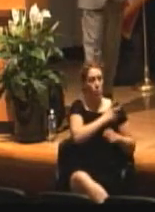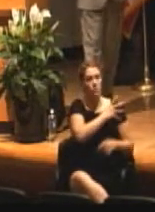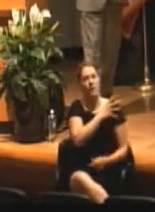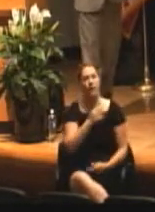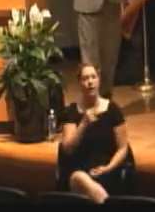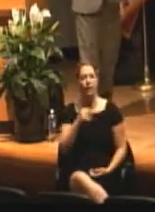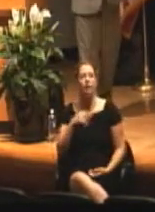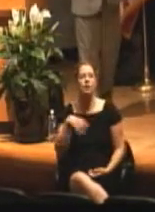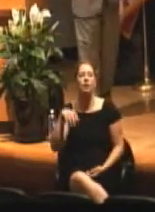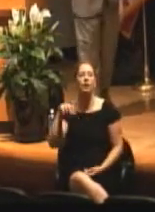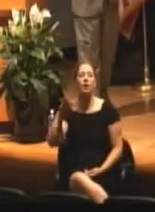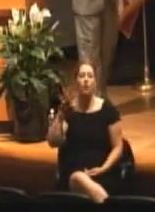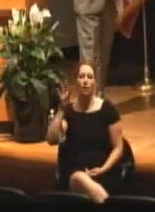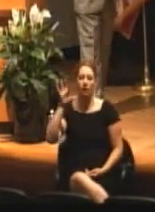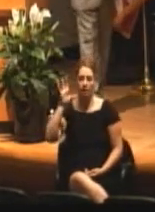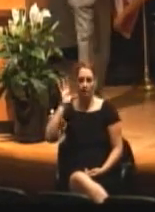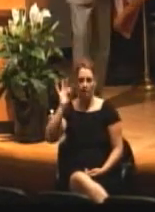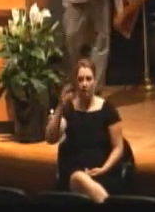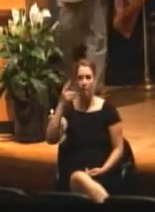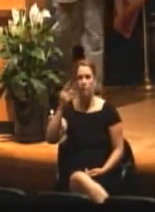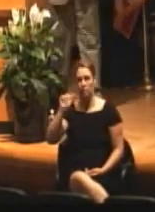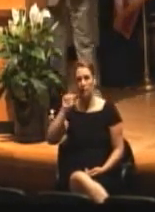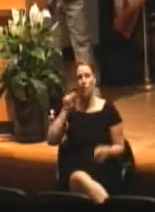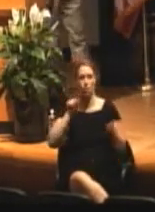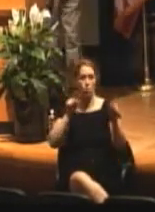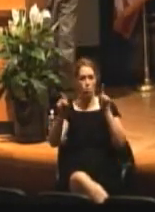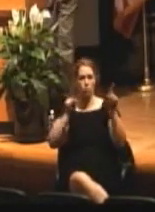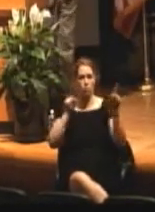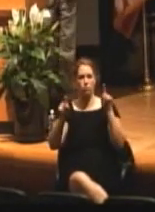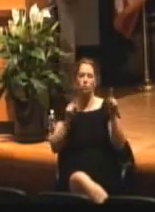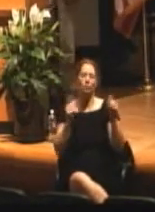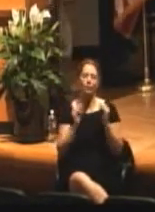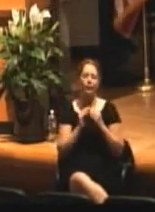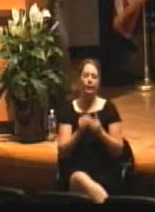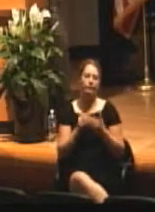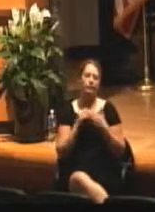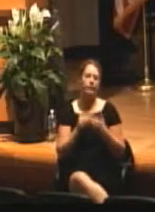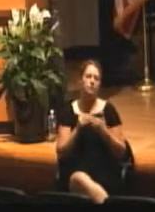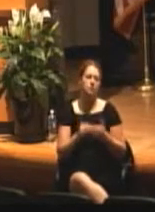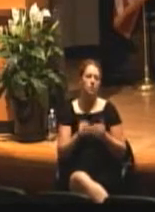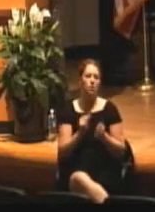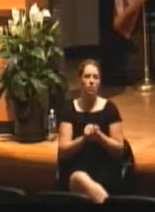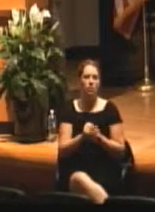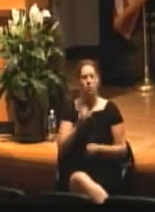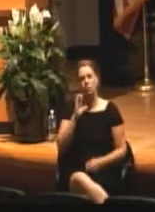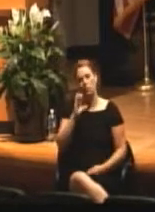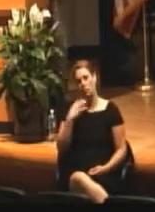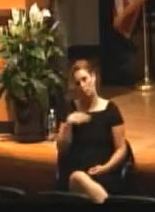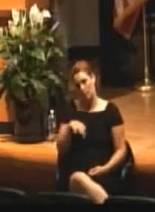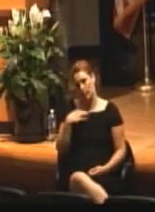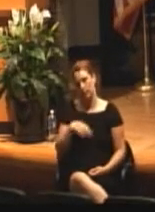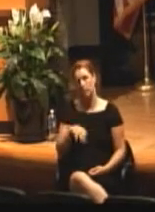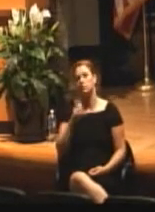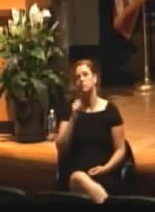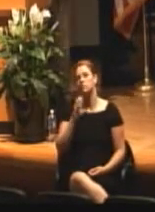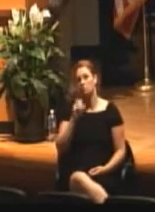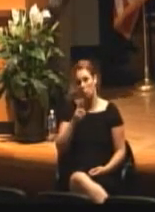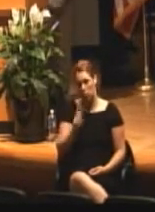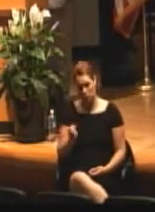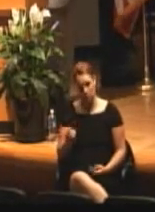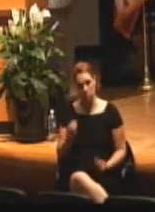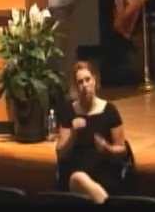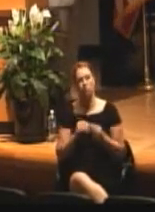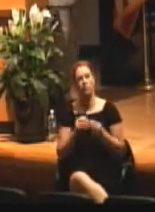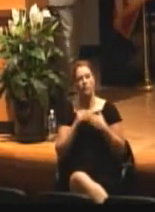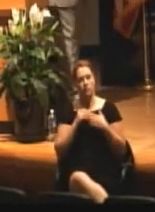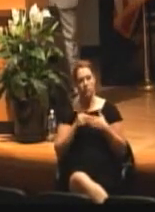particularly? Okay. So I don't know if you guys have already gone through it. Obviously much easier as far as credit restrictions go. They'll go down a